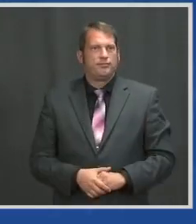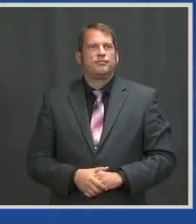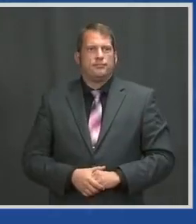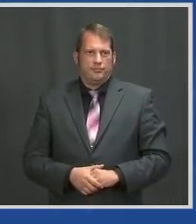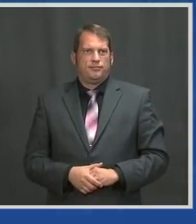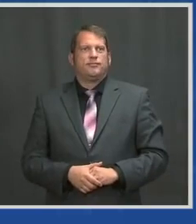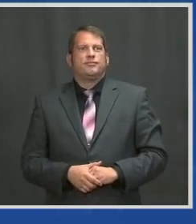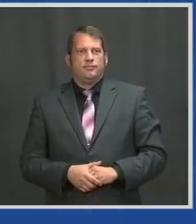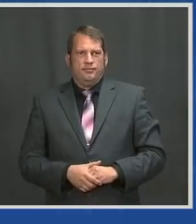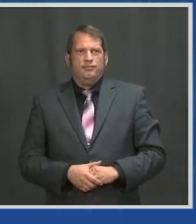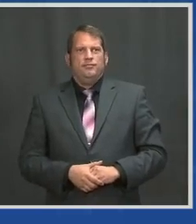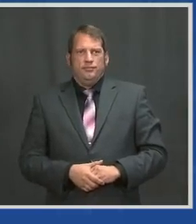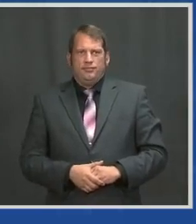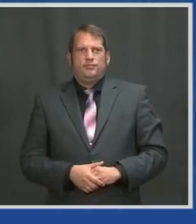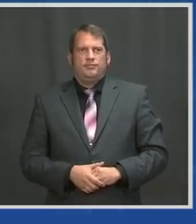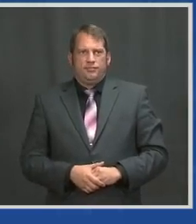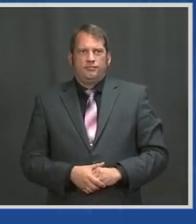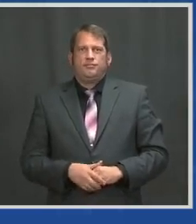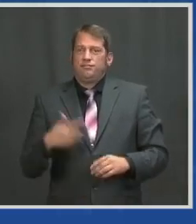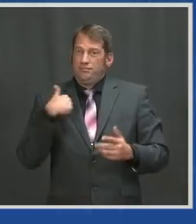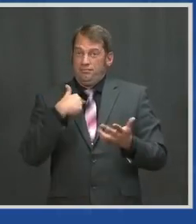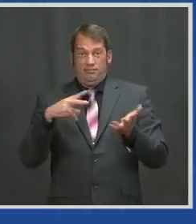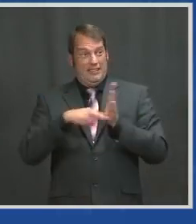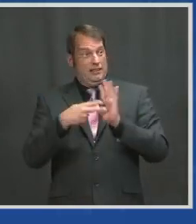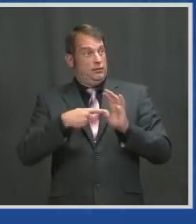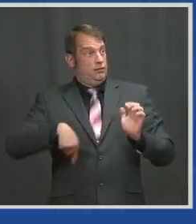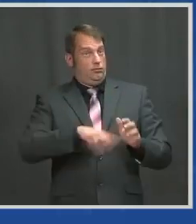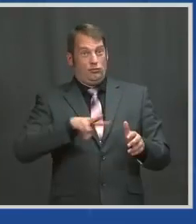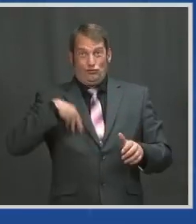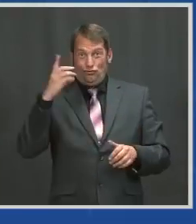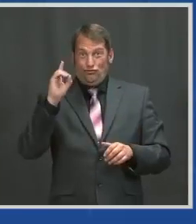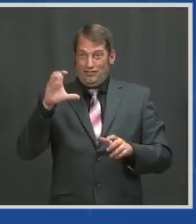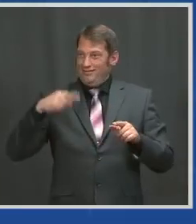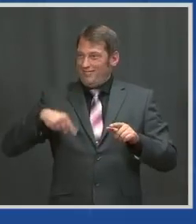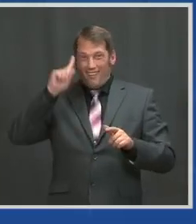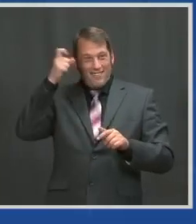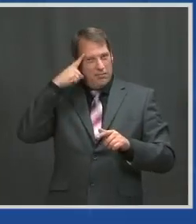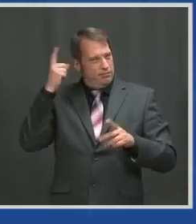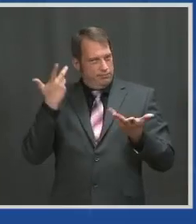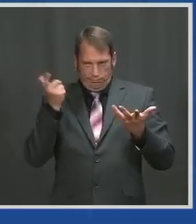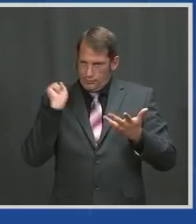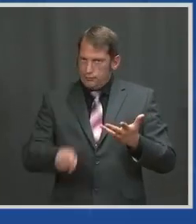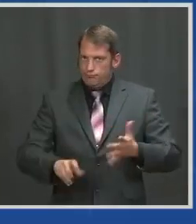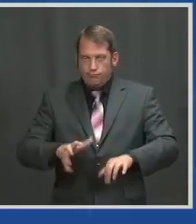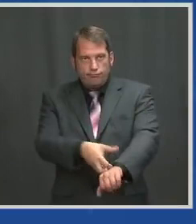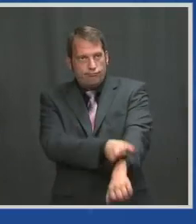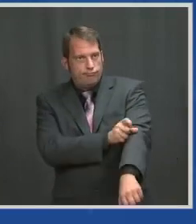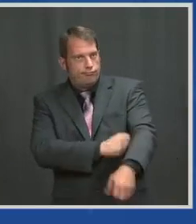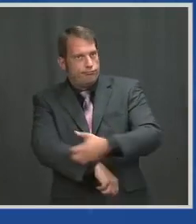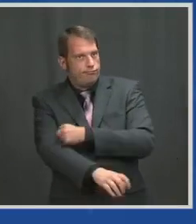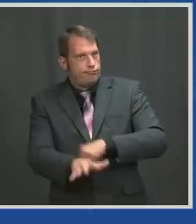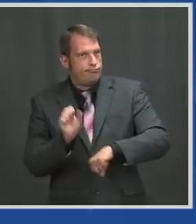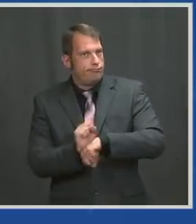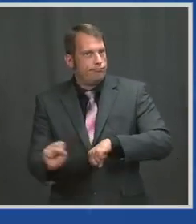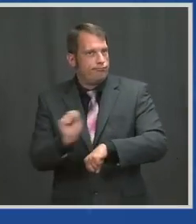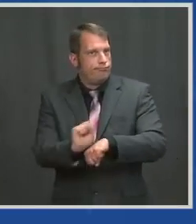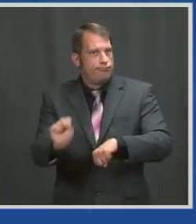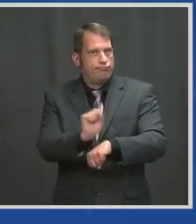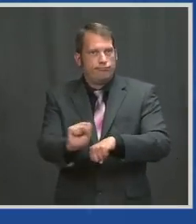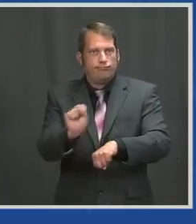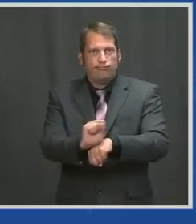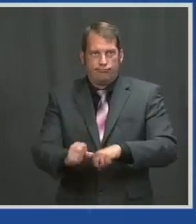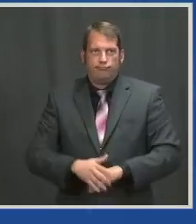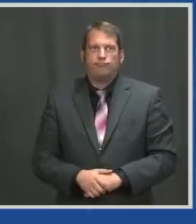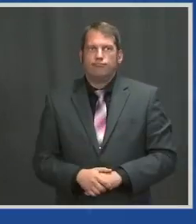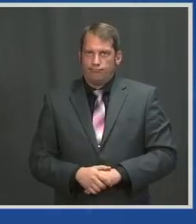us. So let's get it done. Let's build an economy that delivers dignity and gives everybody a chance.